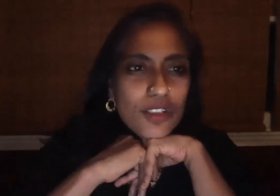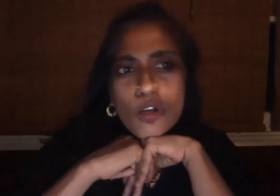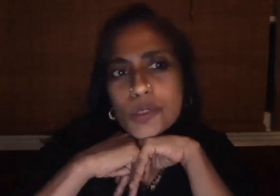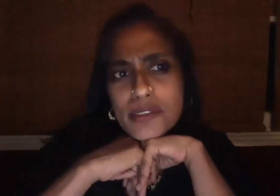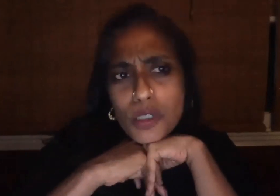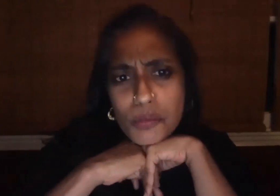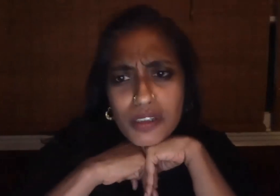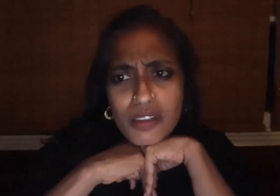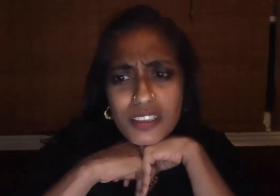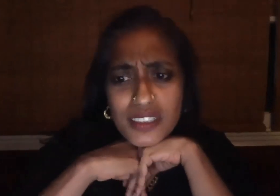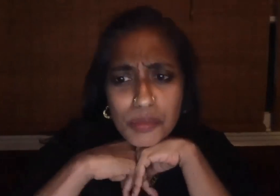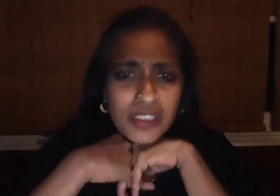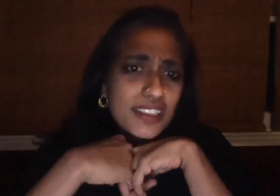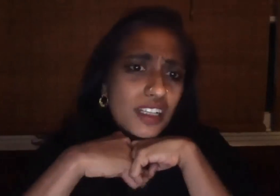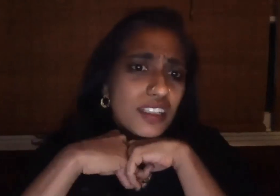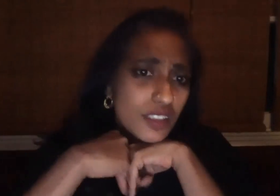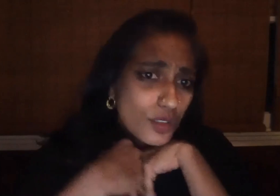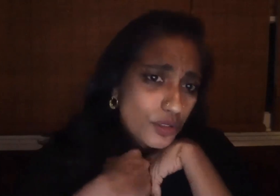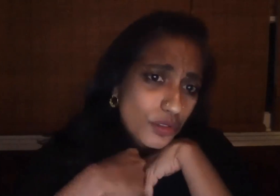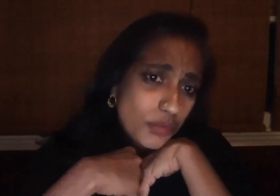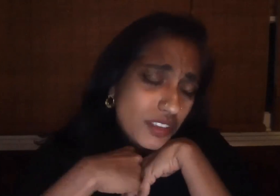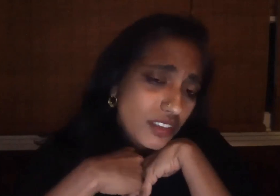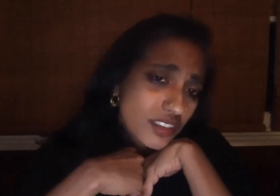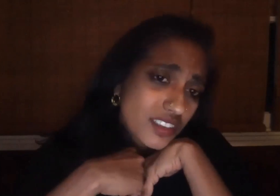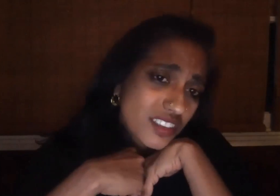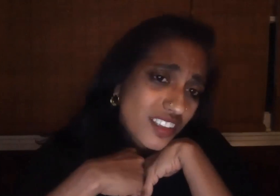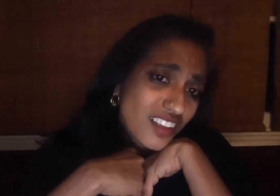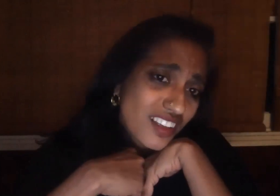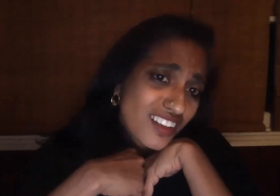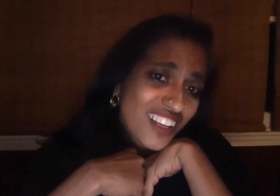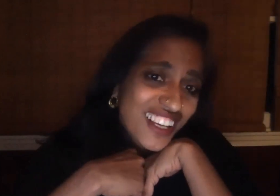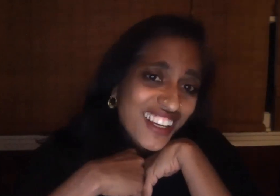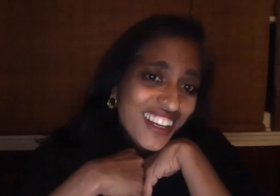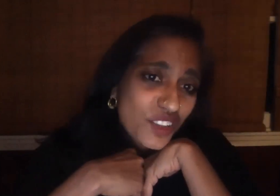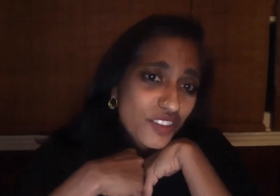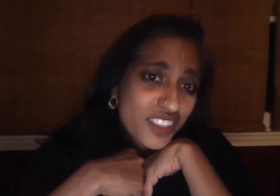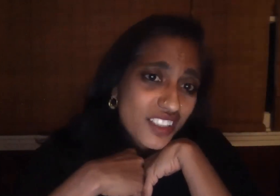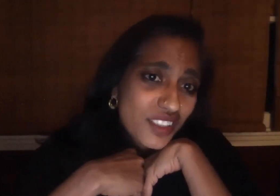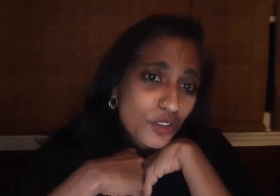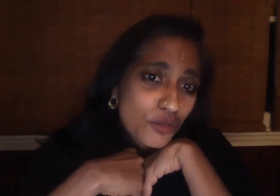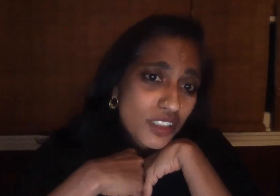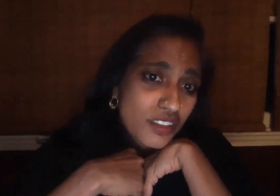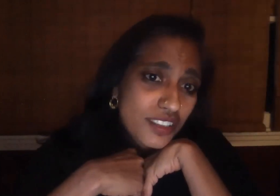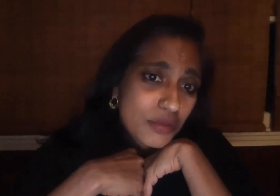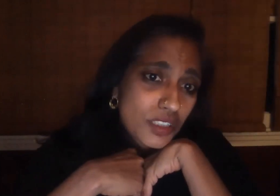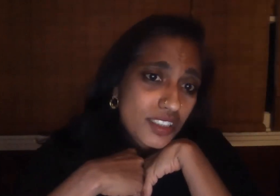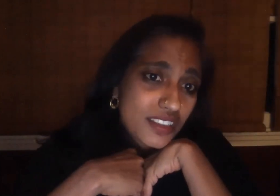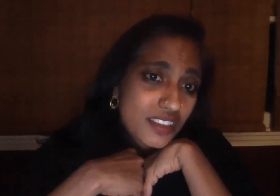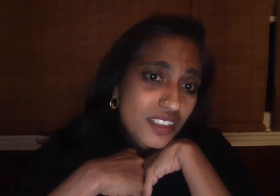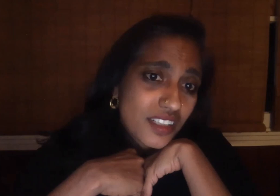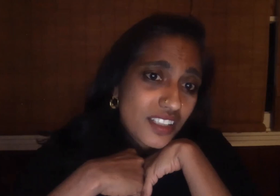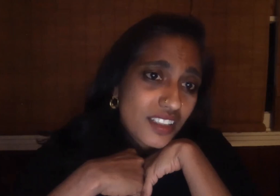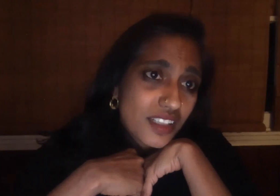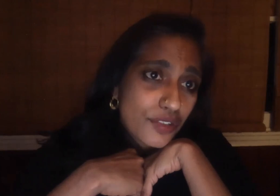I didn't always want to be an artist because I didn't know you could be an artist. And I don't even think I knew what an artist was.